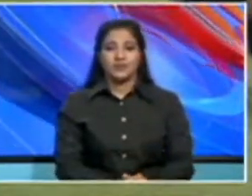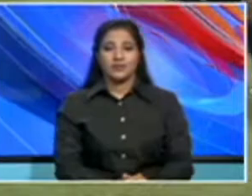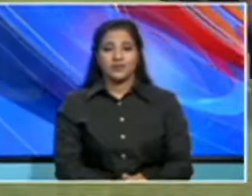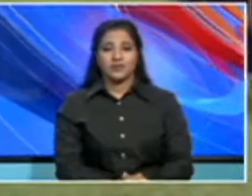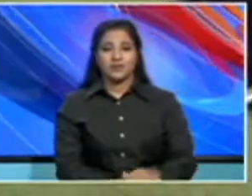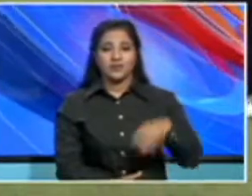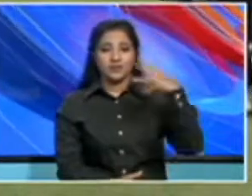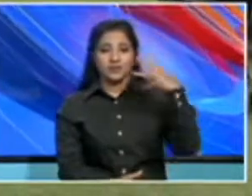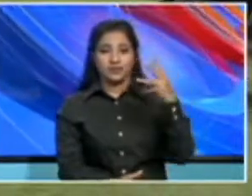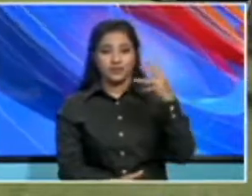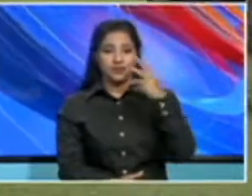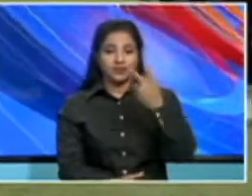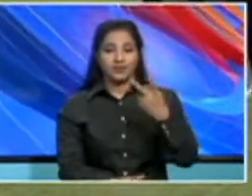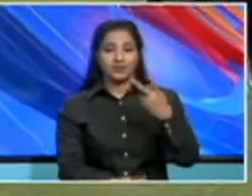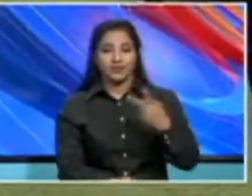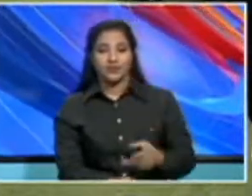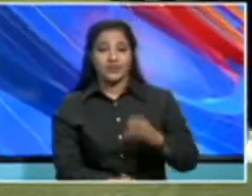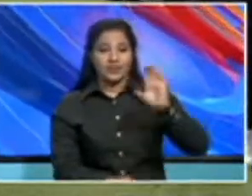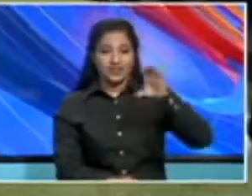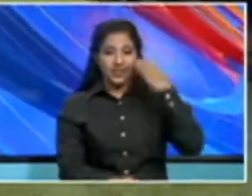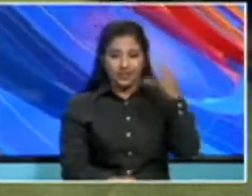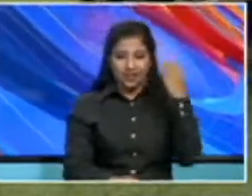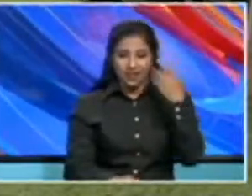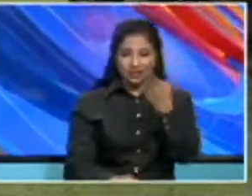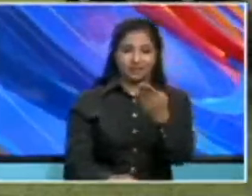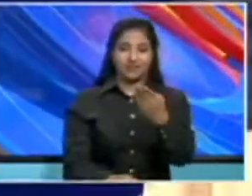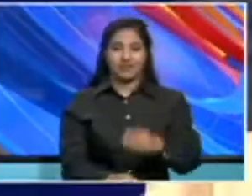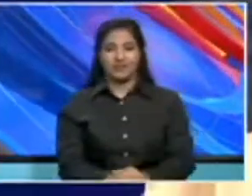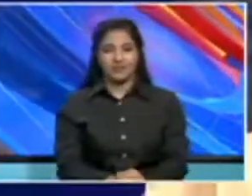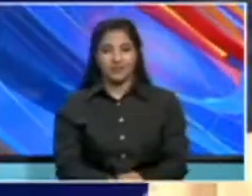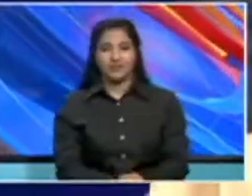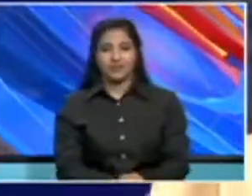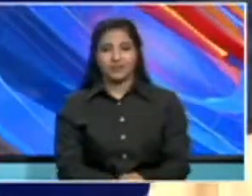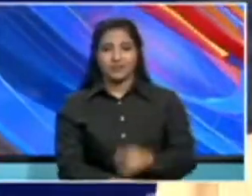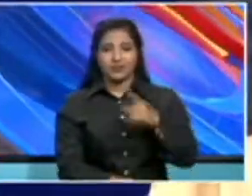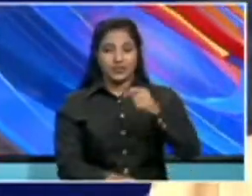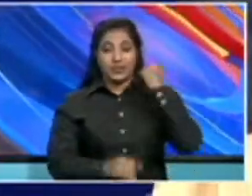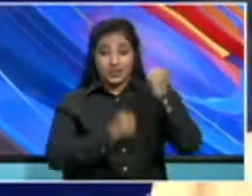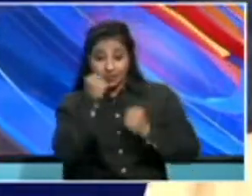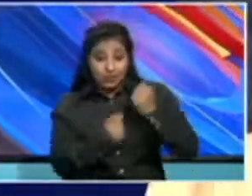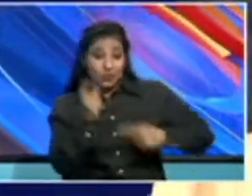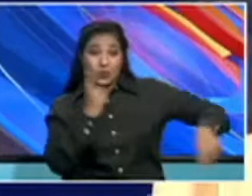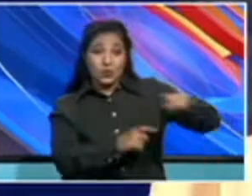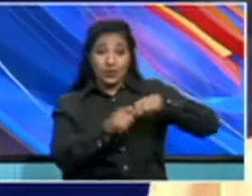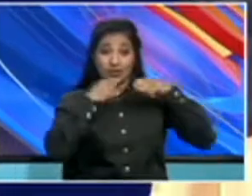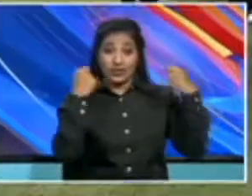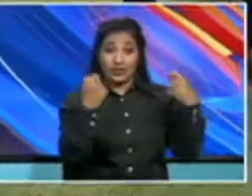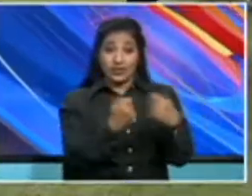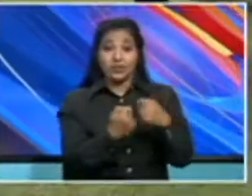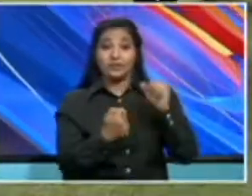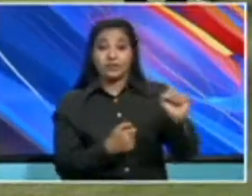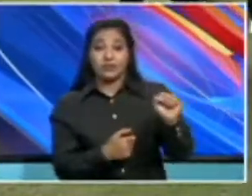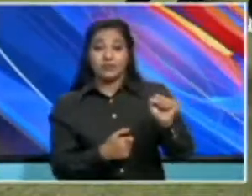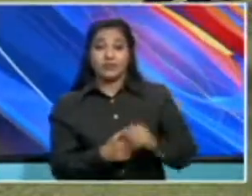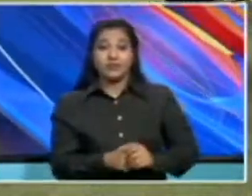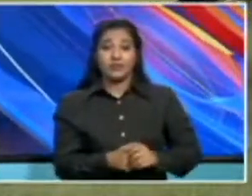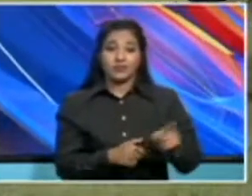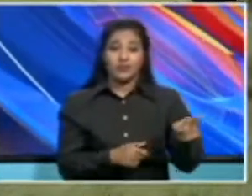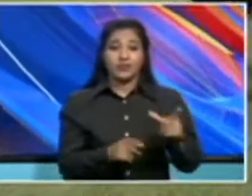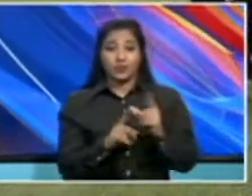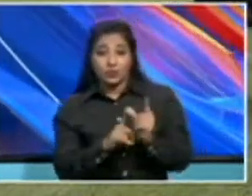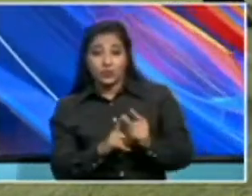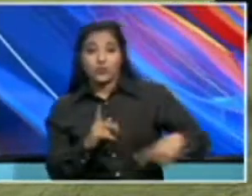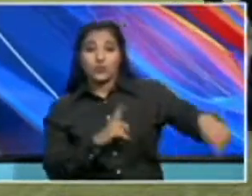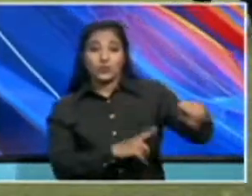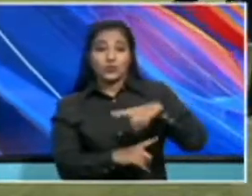the people from Chandigarh, the athletes who will show their best, who will